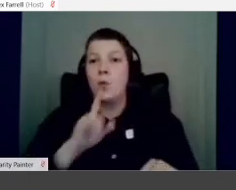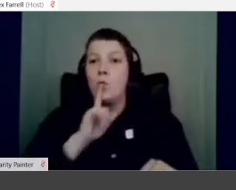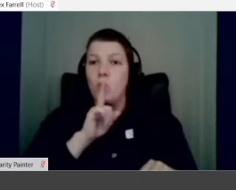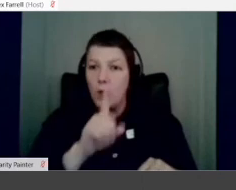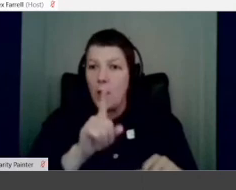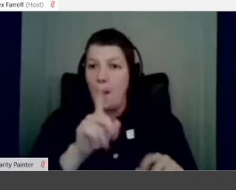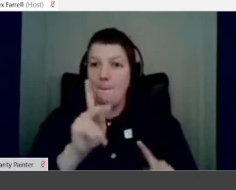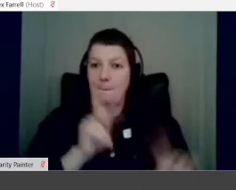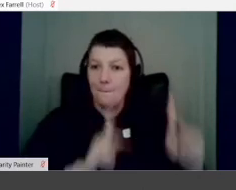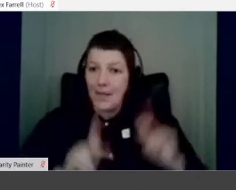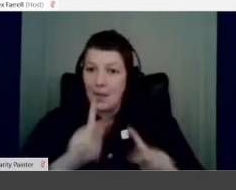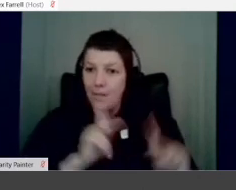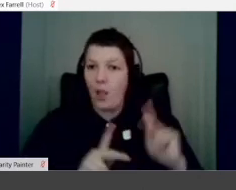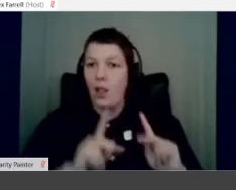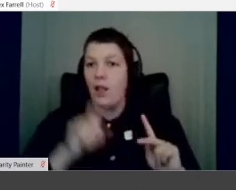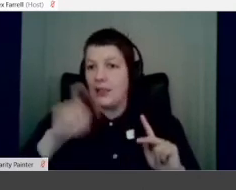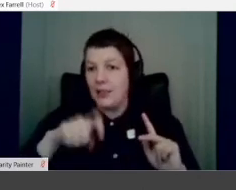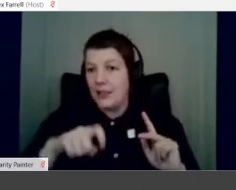people.